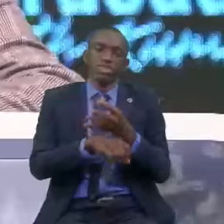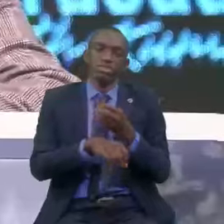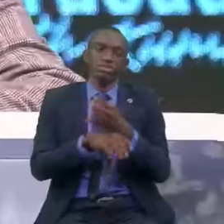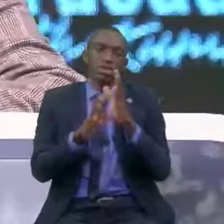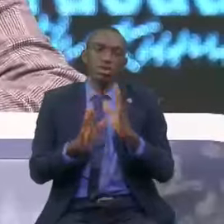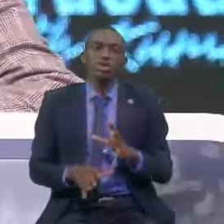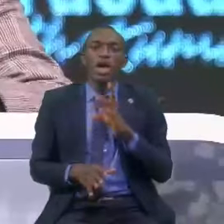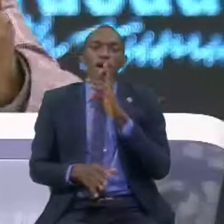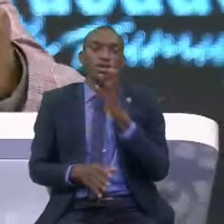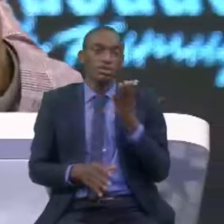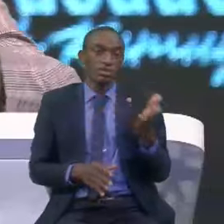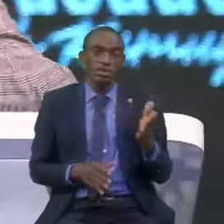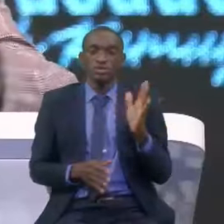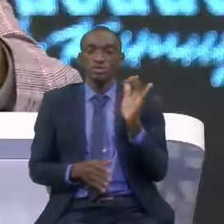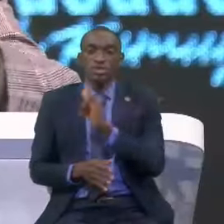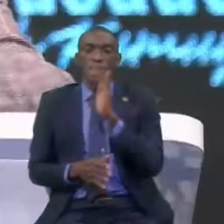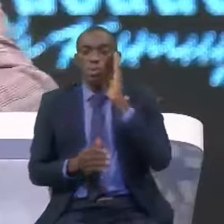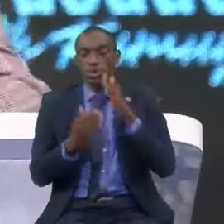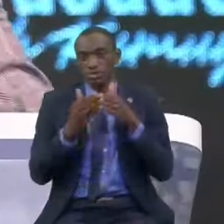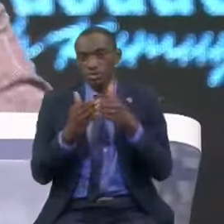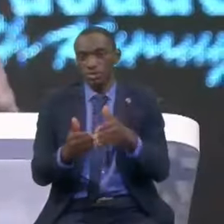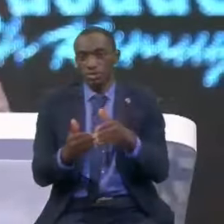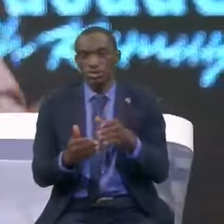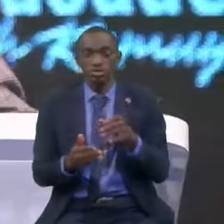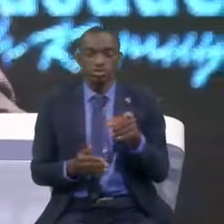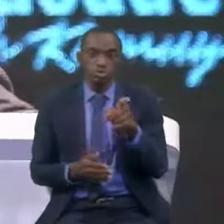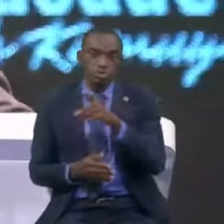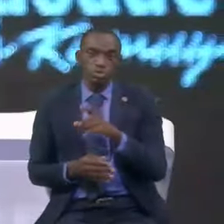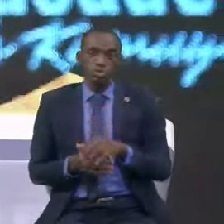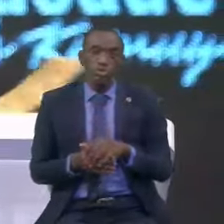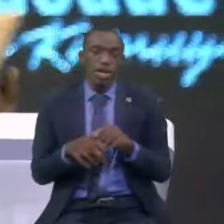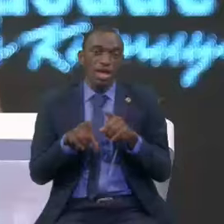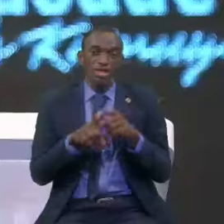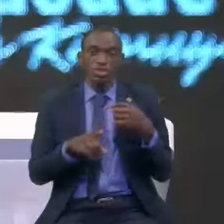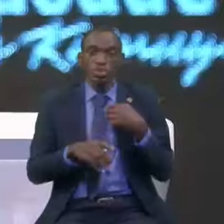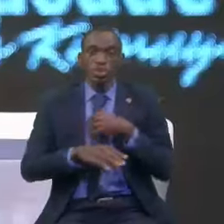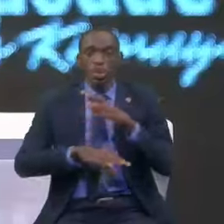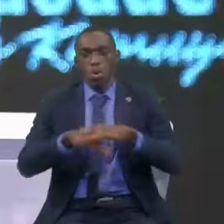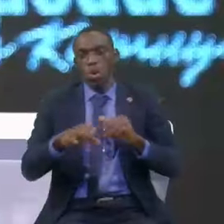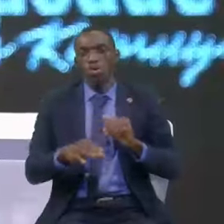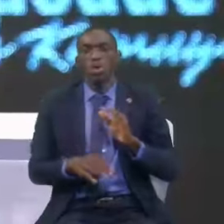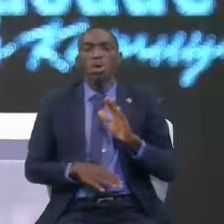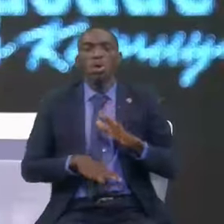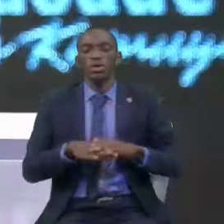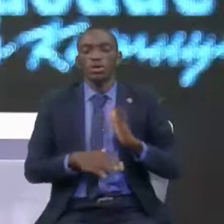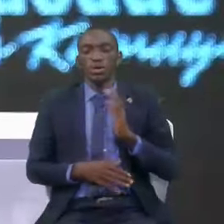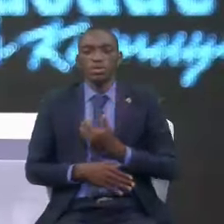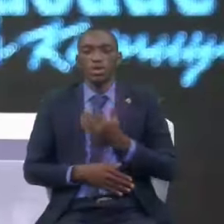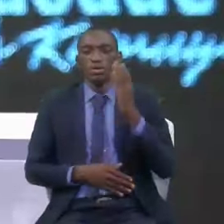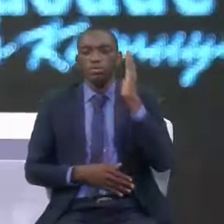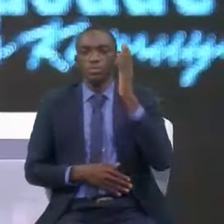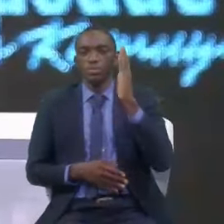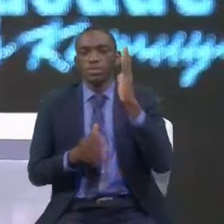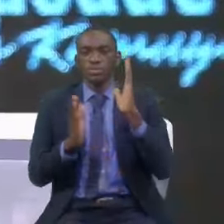you as we call on our moderating overseer to lead us in